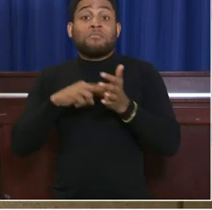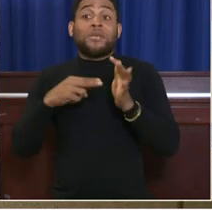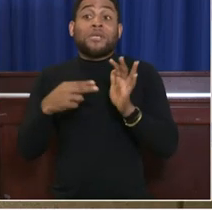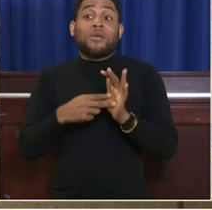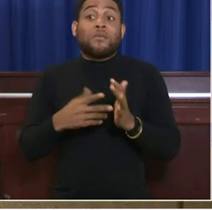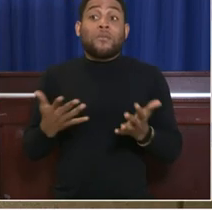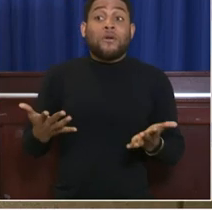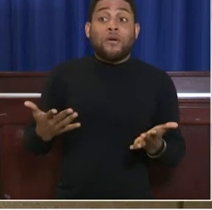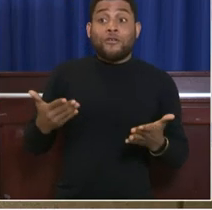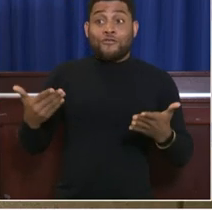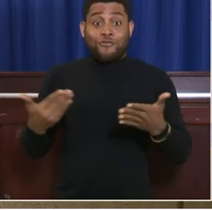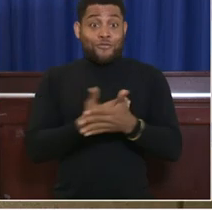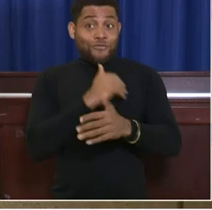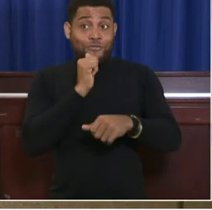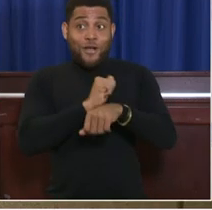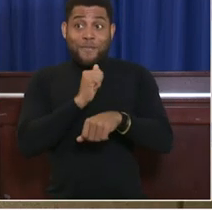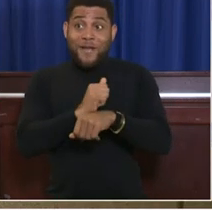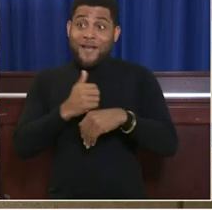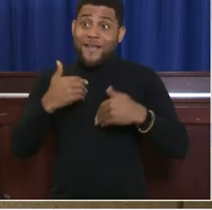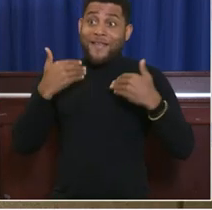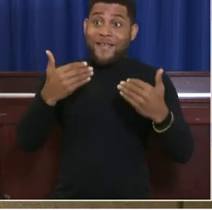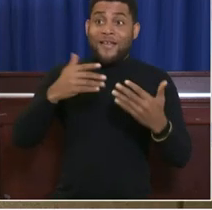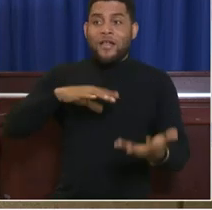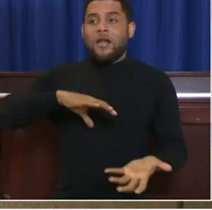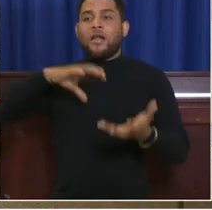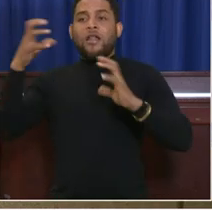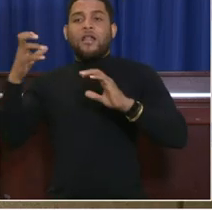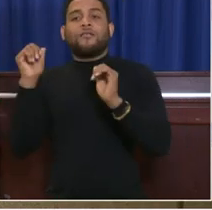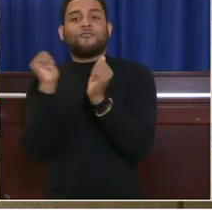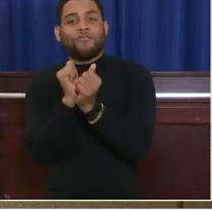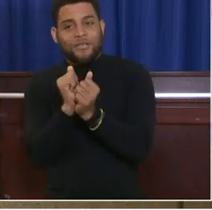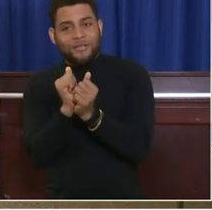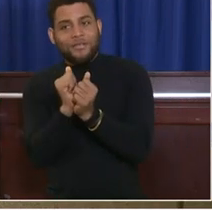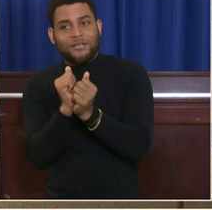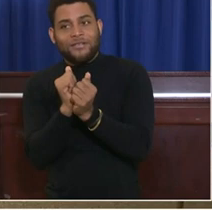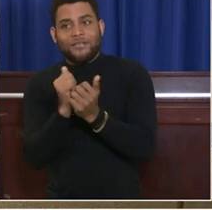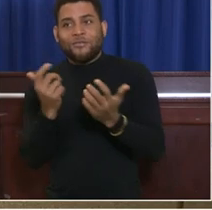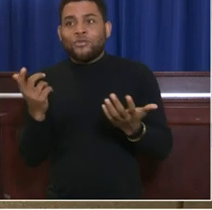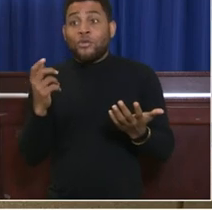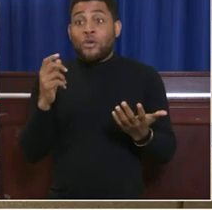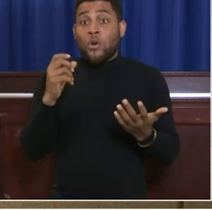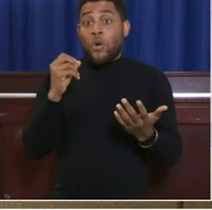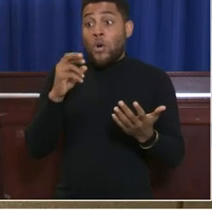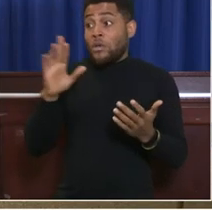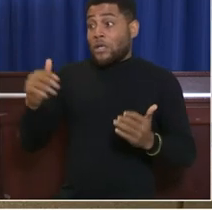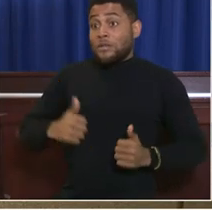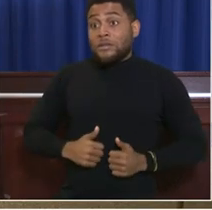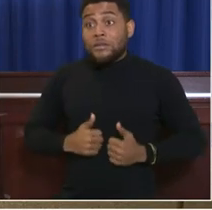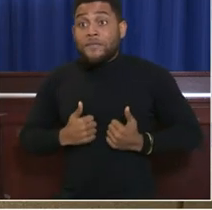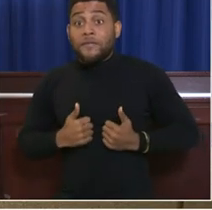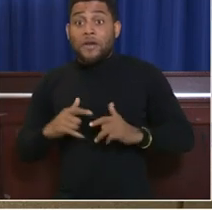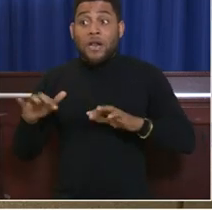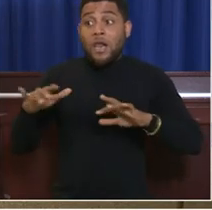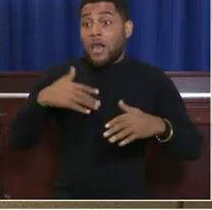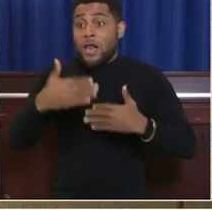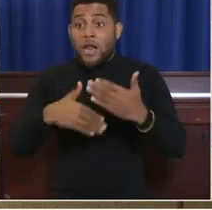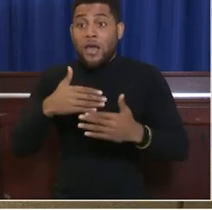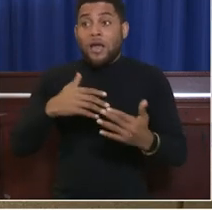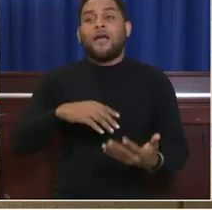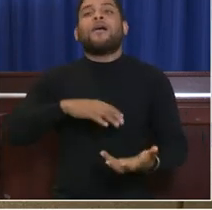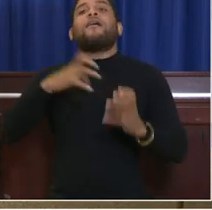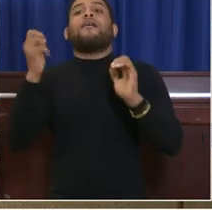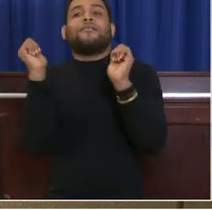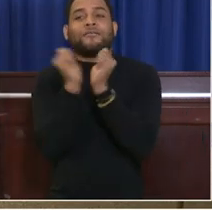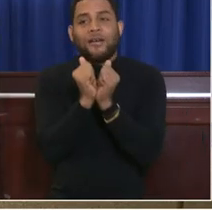they could have gotten. They're disrupting a lot of things. But in some cases, what's being disrupted is